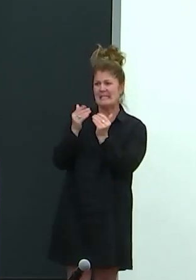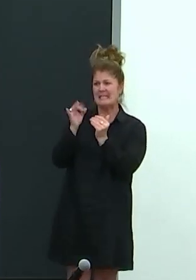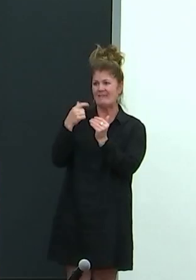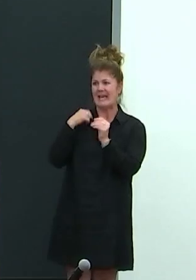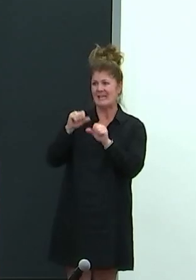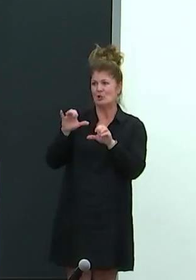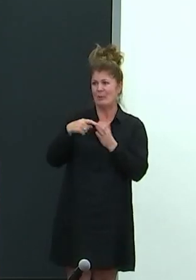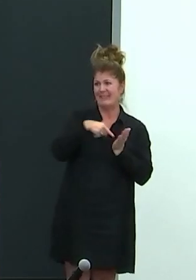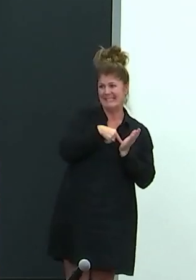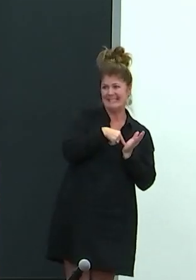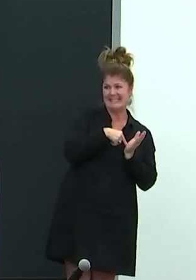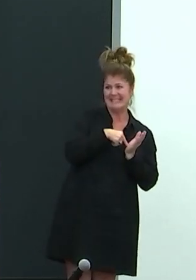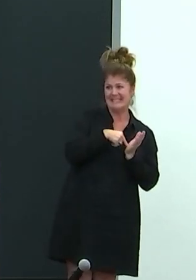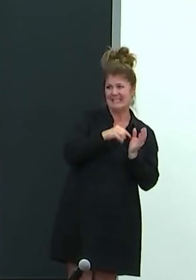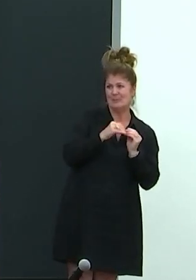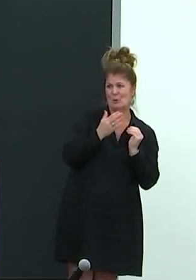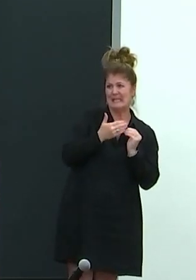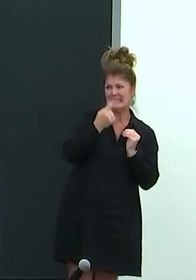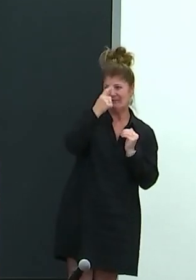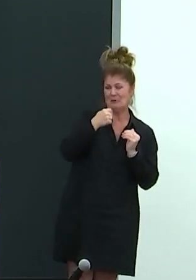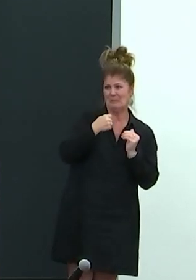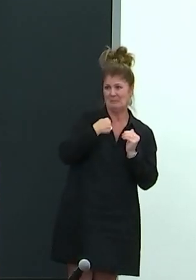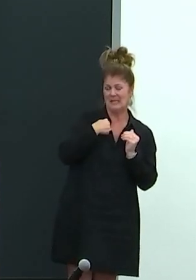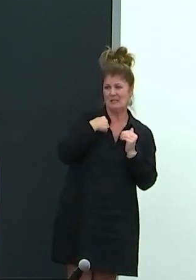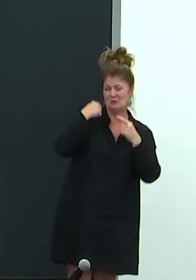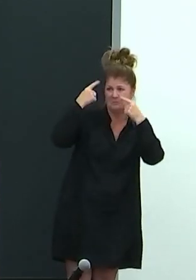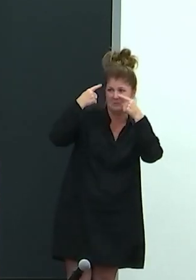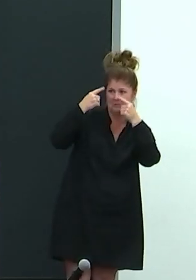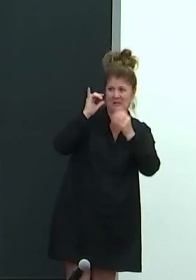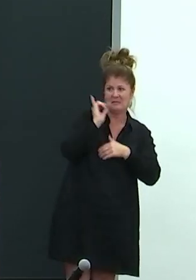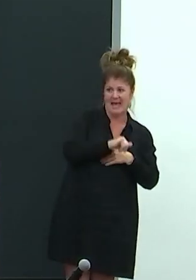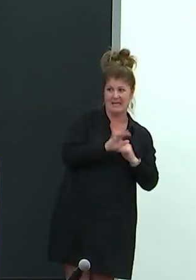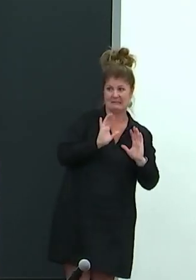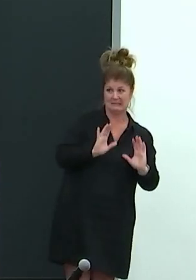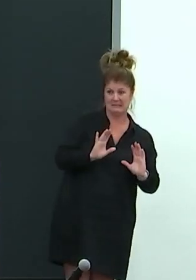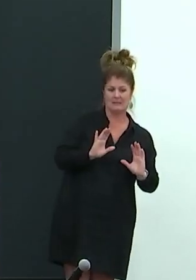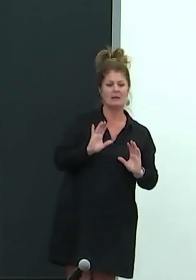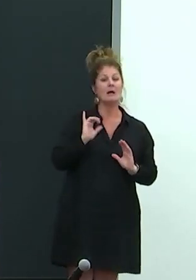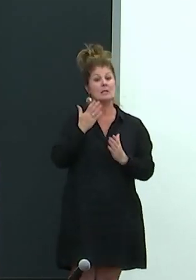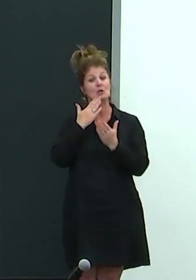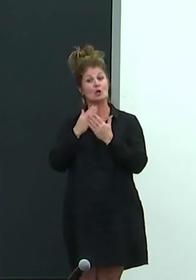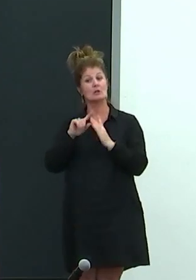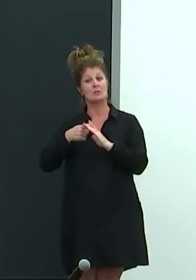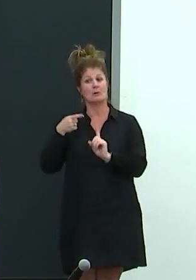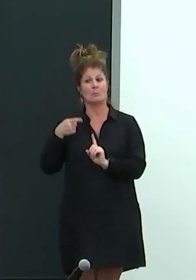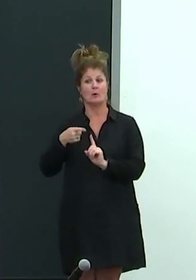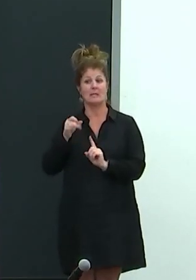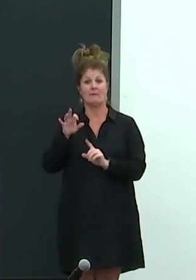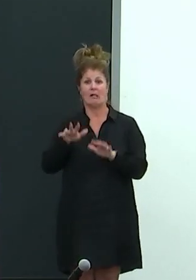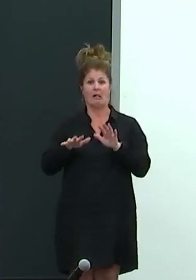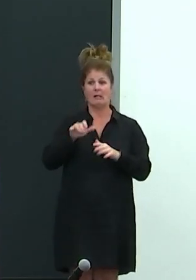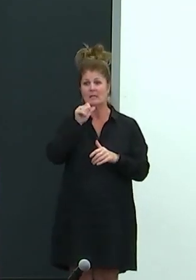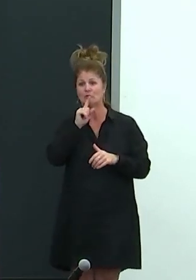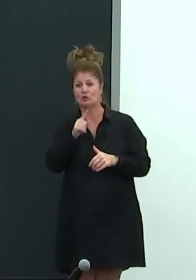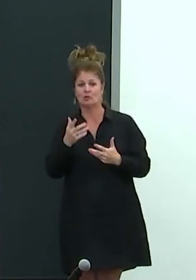and it's easier to ask like that. I think that's a good starting point if you're unsure.